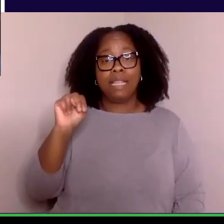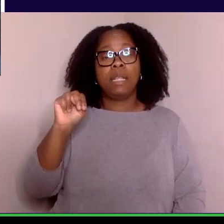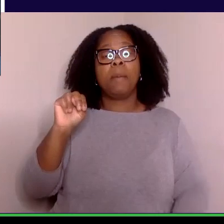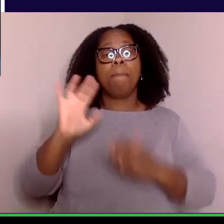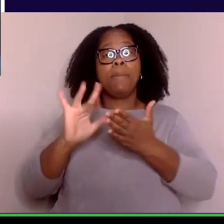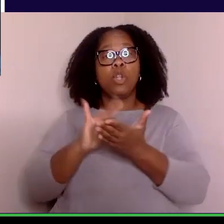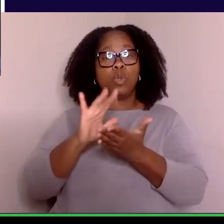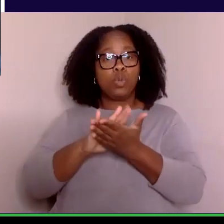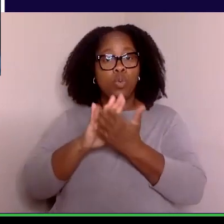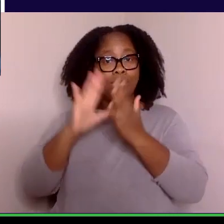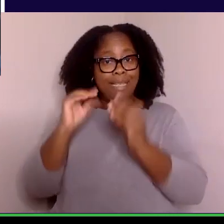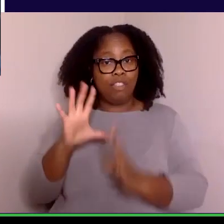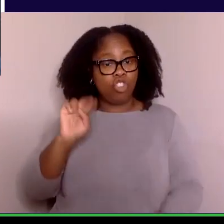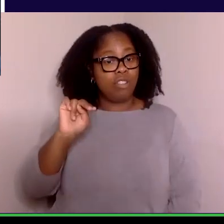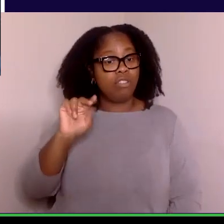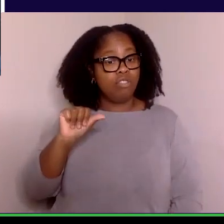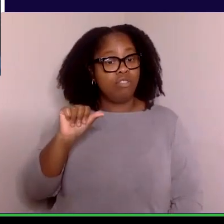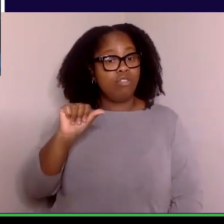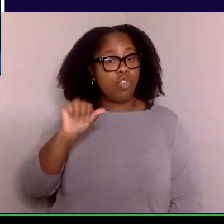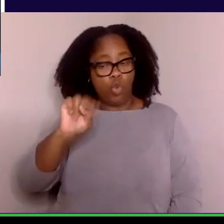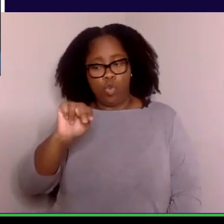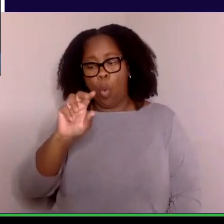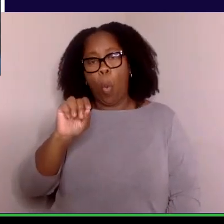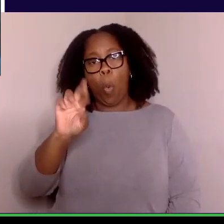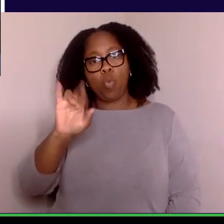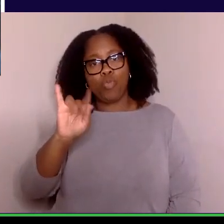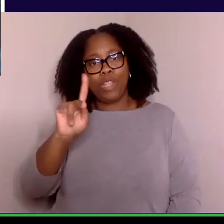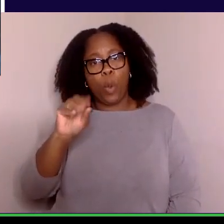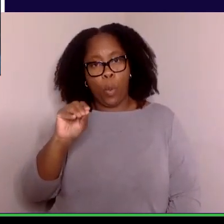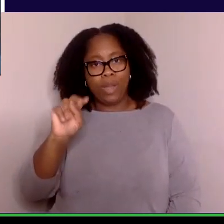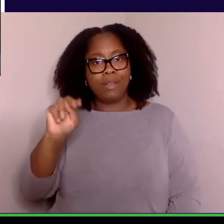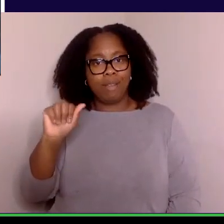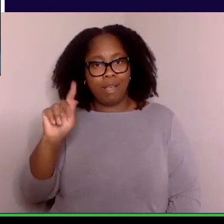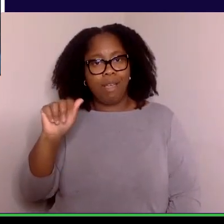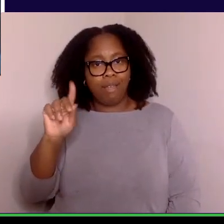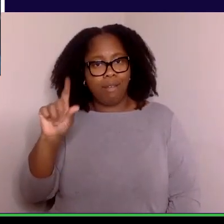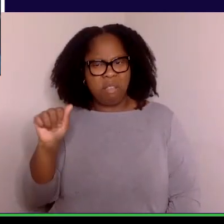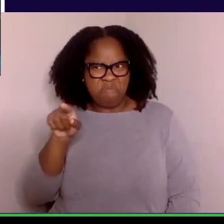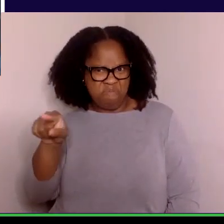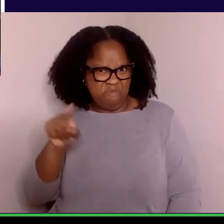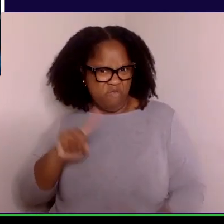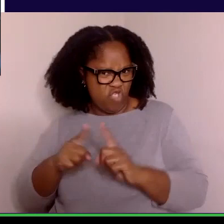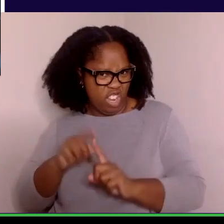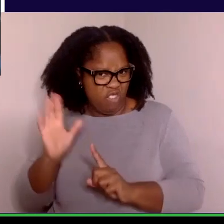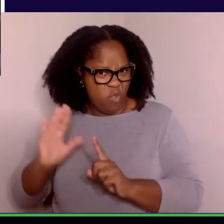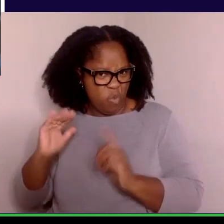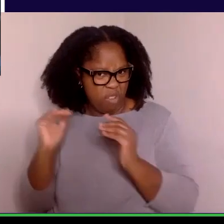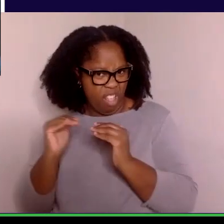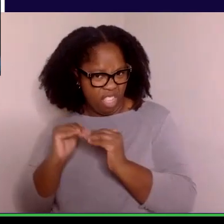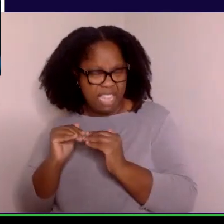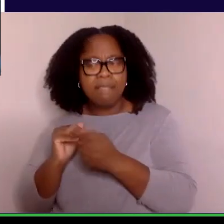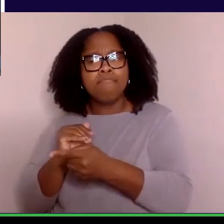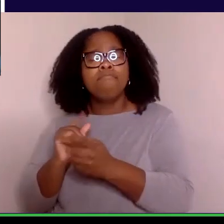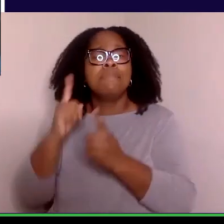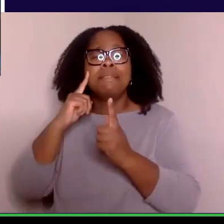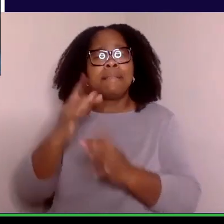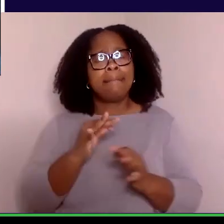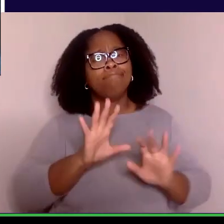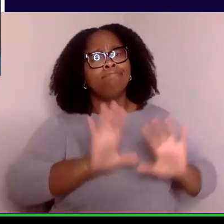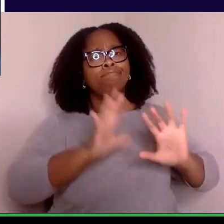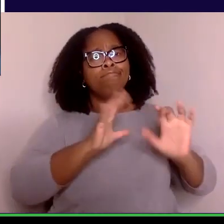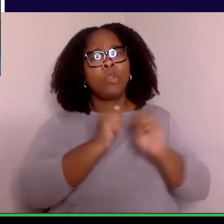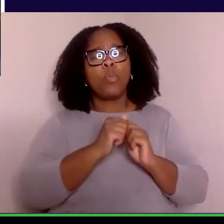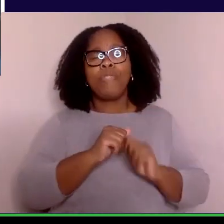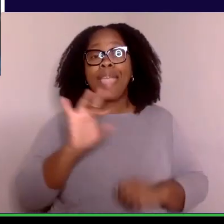Nakata, my friend and former colleague, talked early on with her 8th graders about self-care. Now